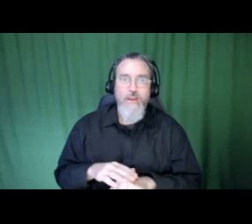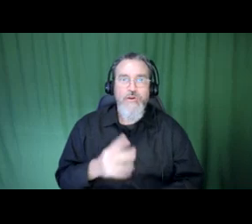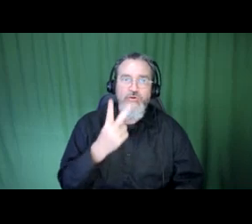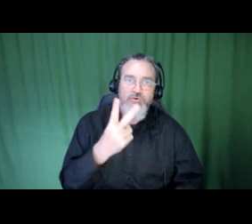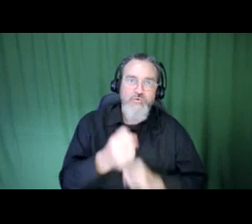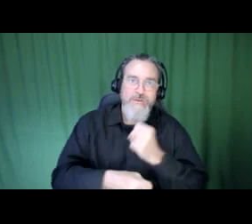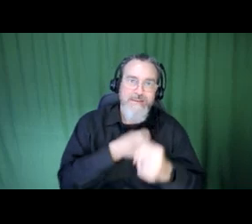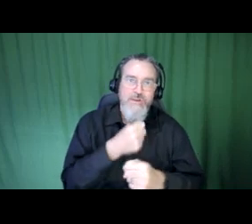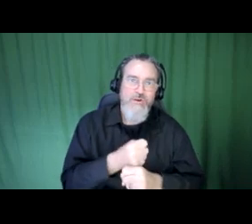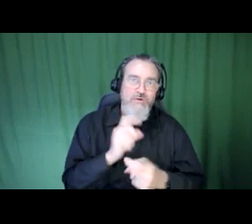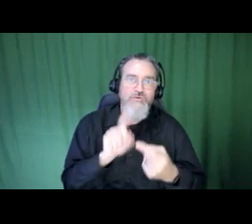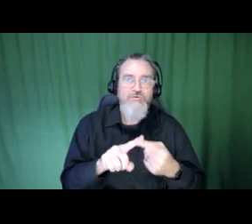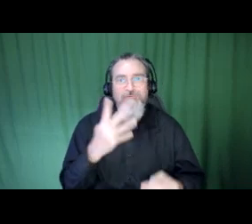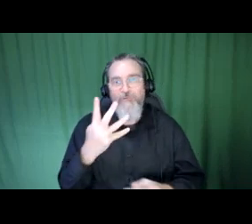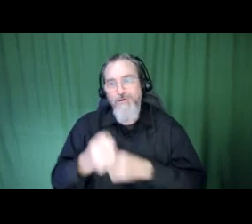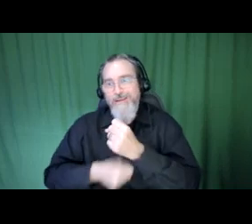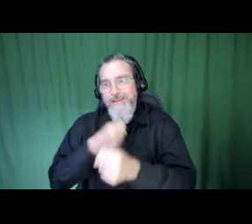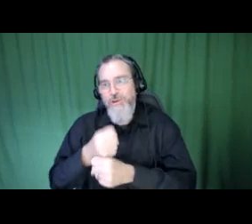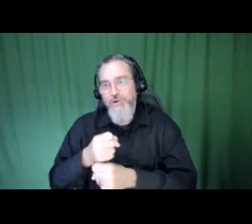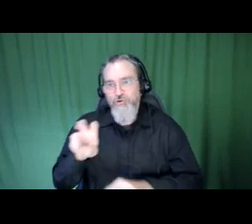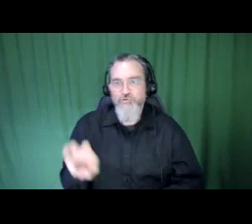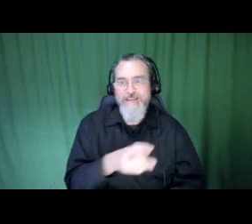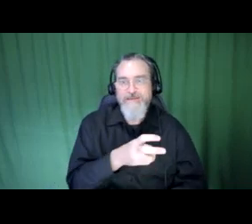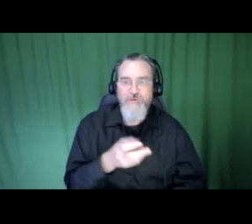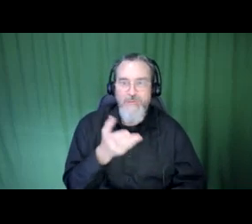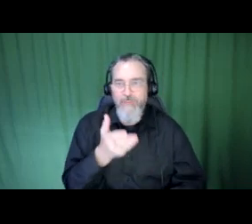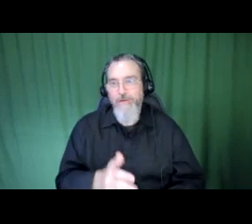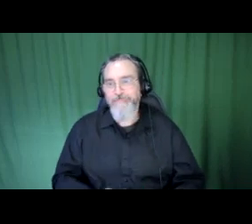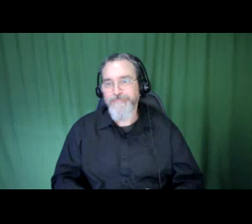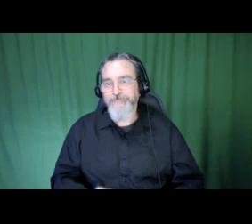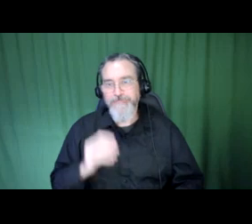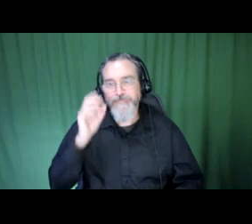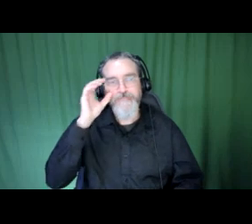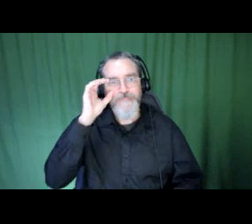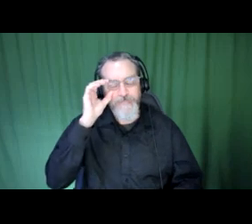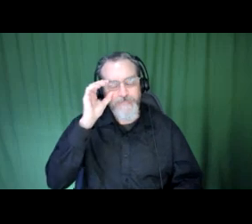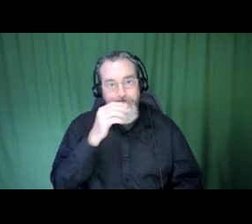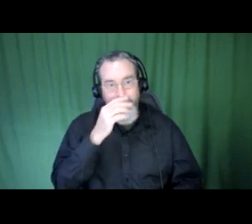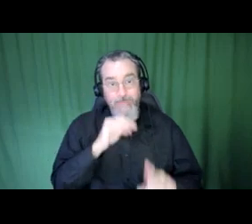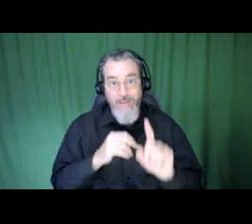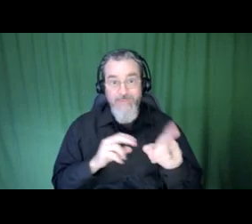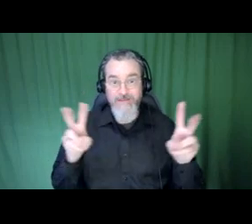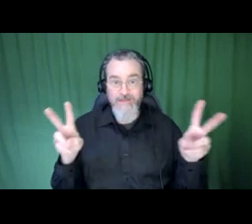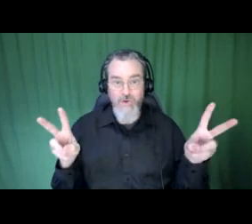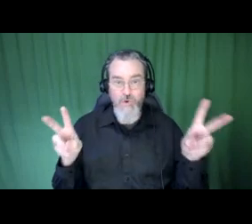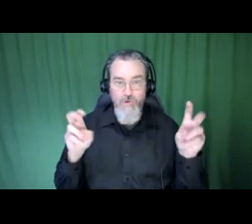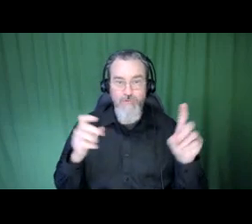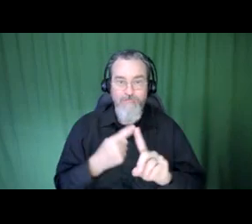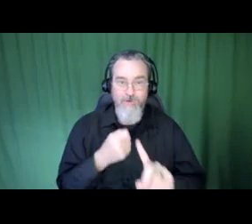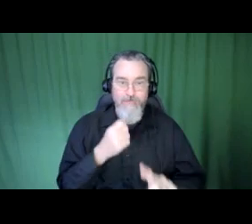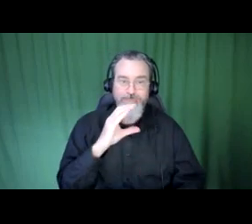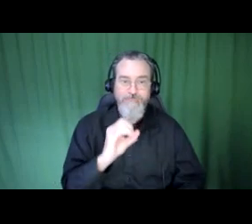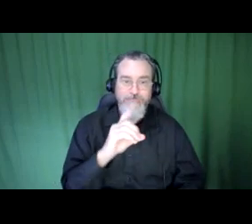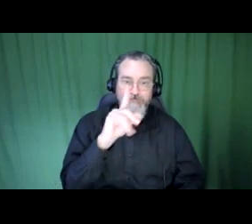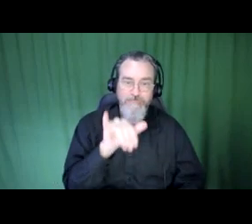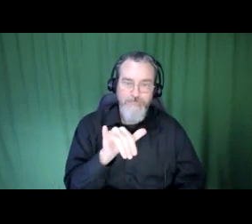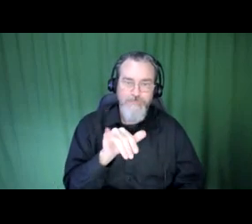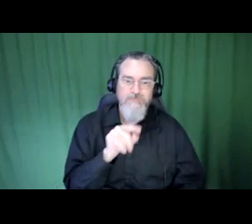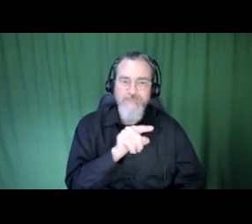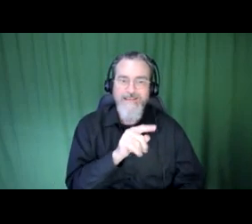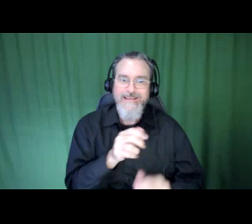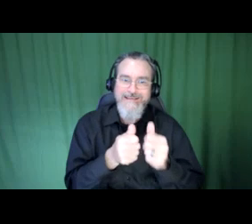coherent 2-year to 4-year tribal pathway. This is a quote from Cody Desitil, who's the executive director for the